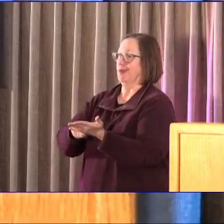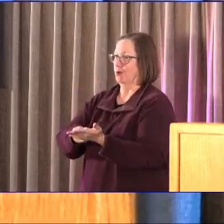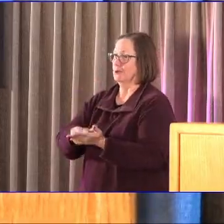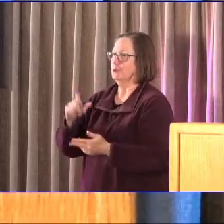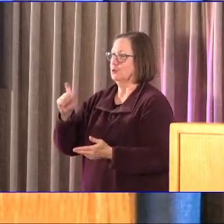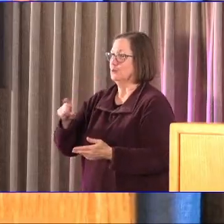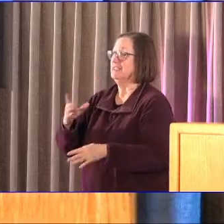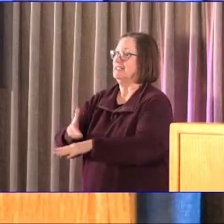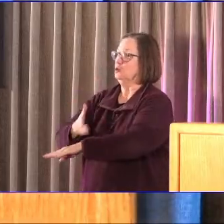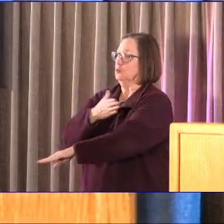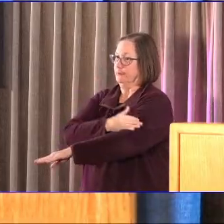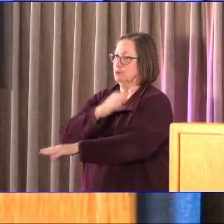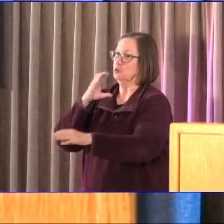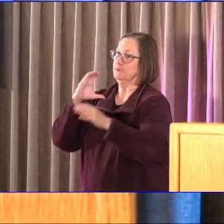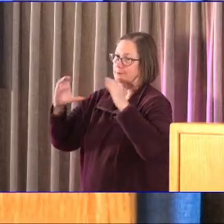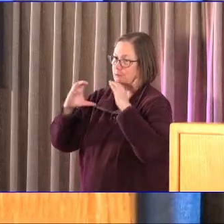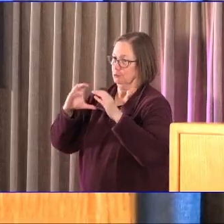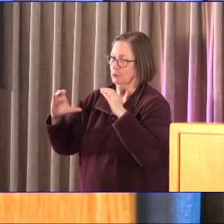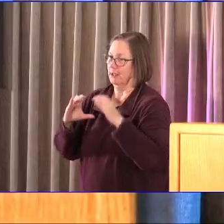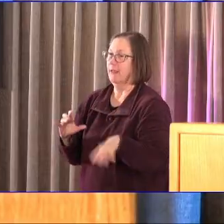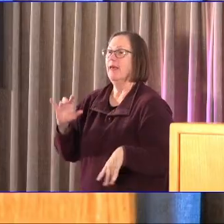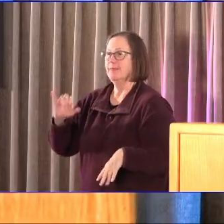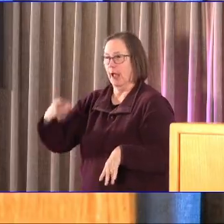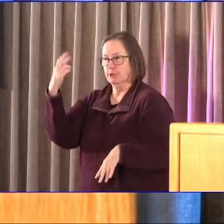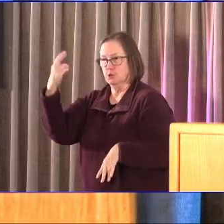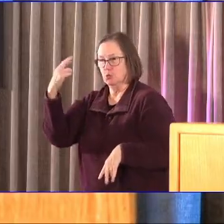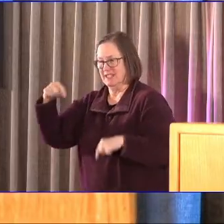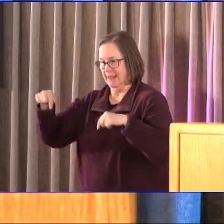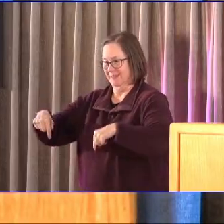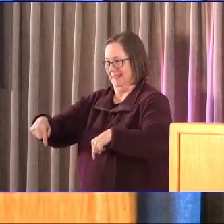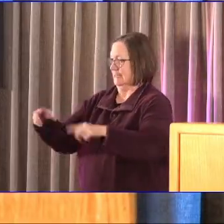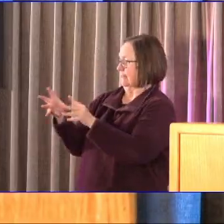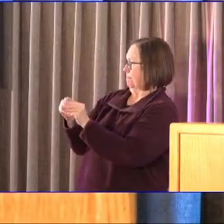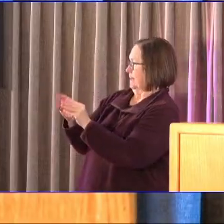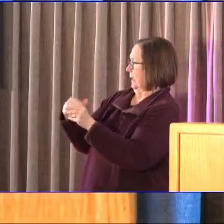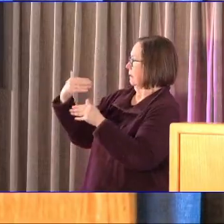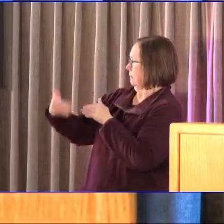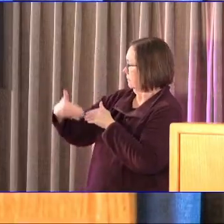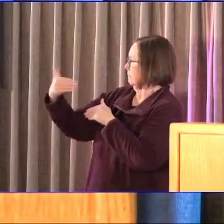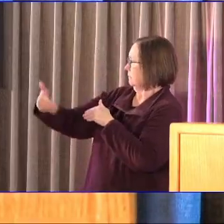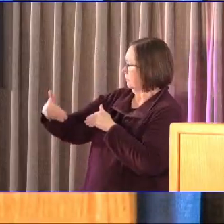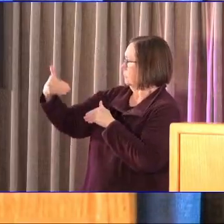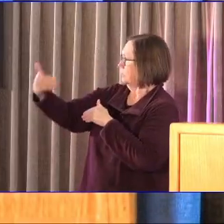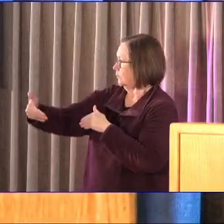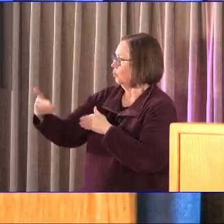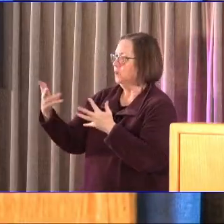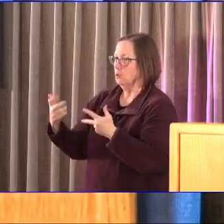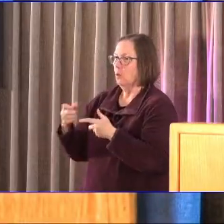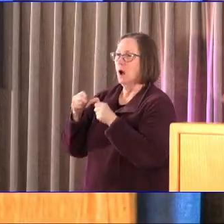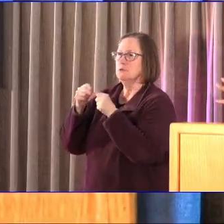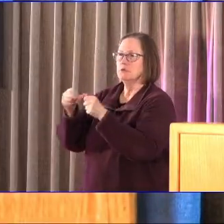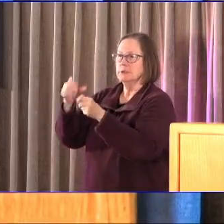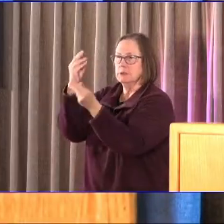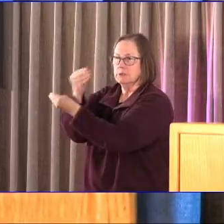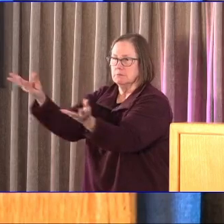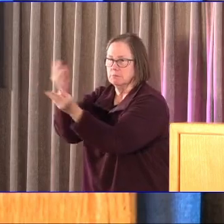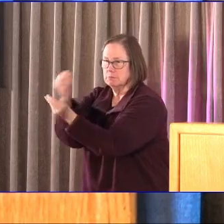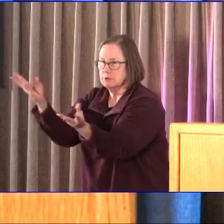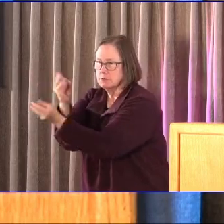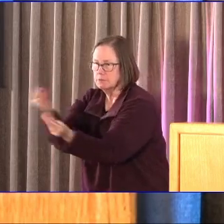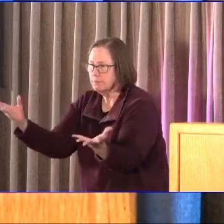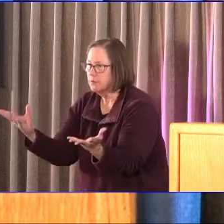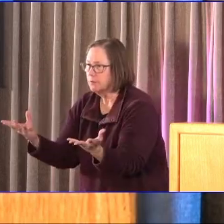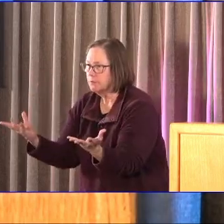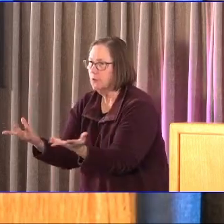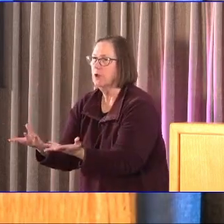I want to keep having these kinds of conversations with you and hear from you about what we are doing, how it impacts you, and what you would like to see us